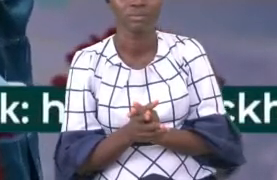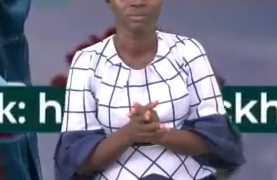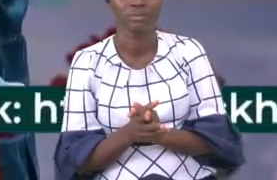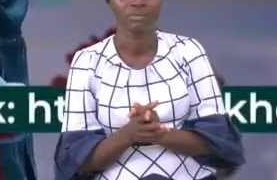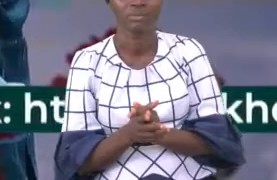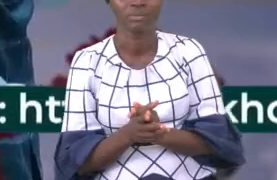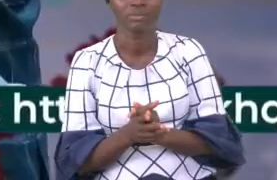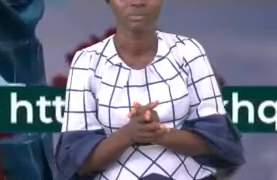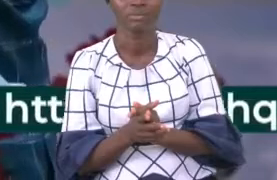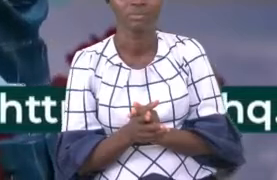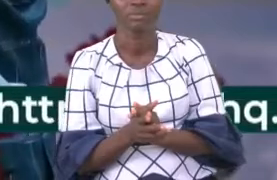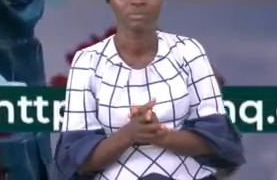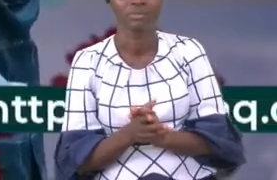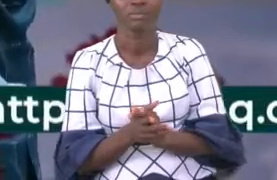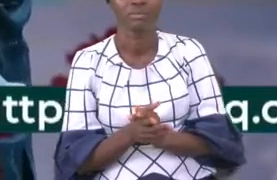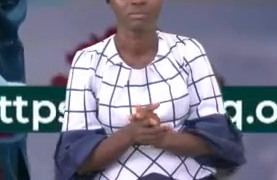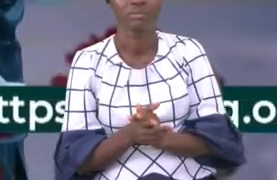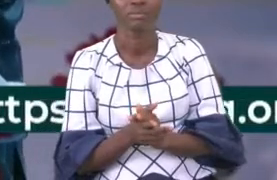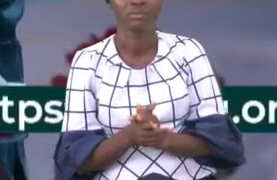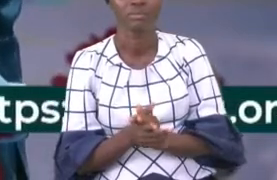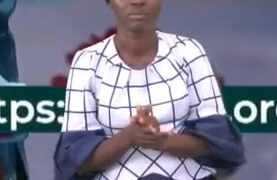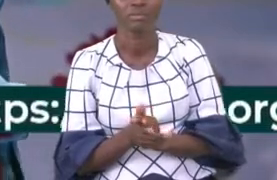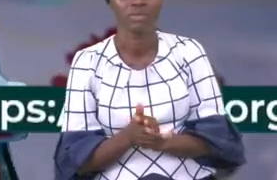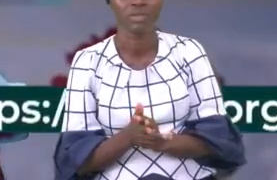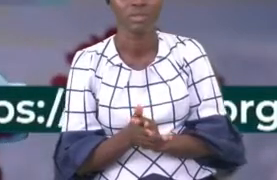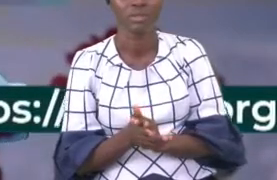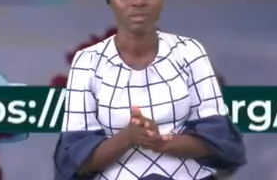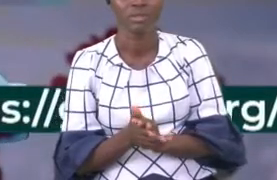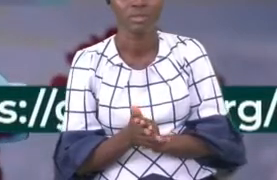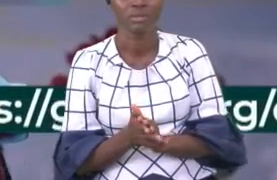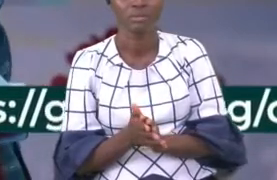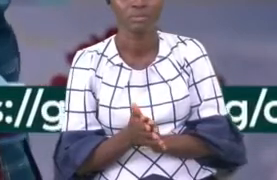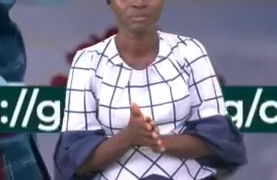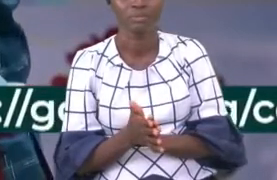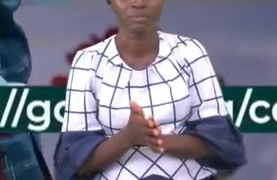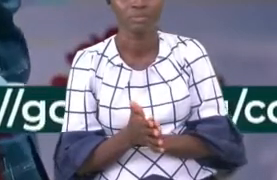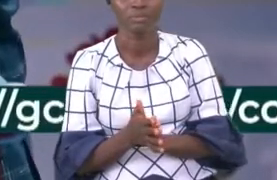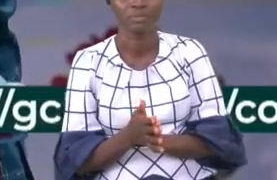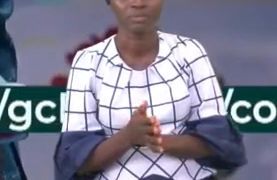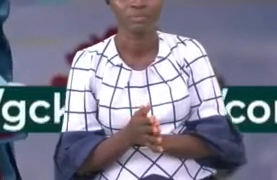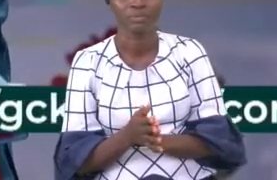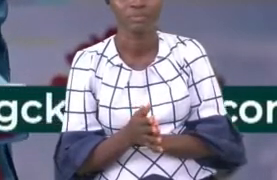Are you true? If you are true, please, can I see any sign?